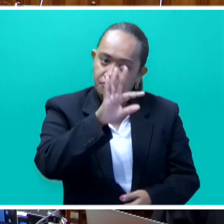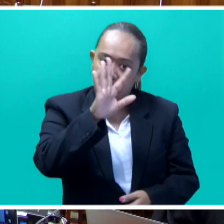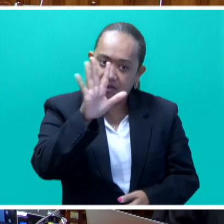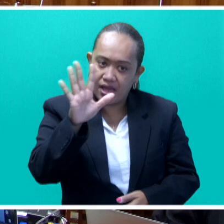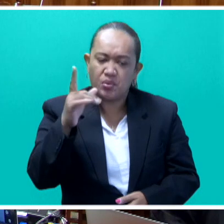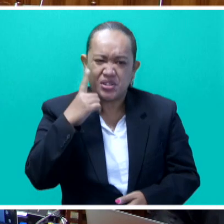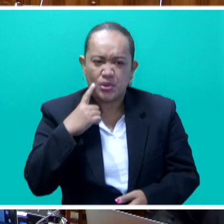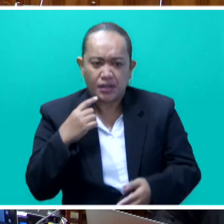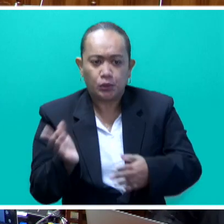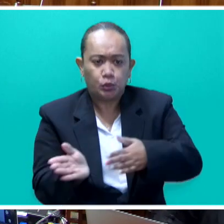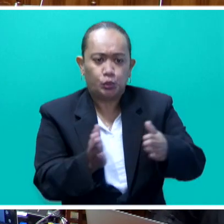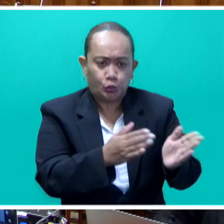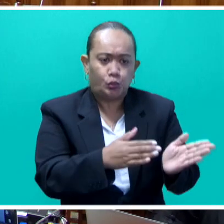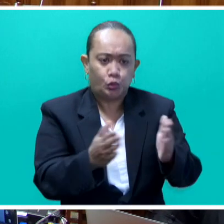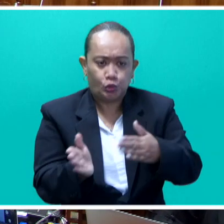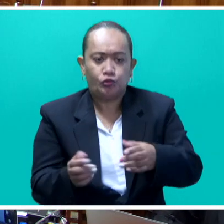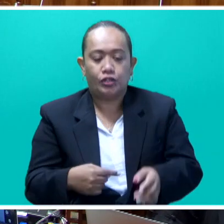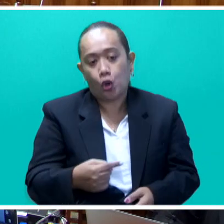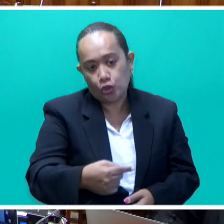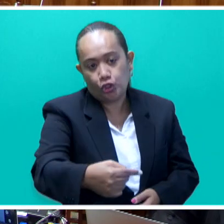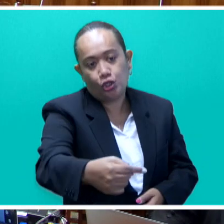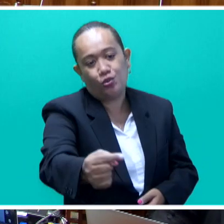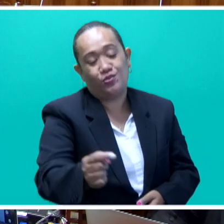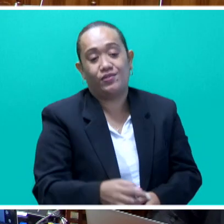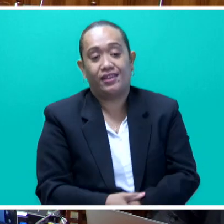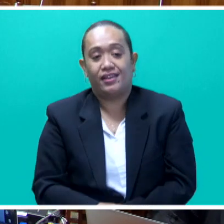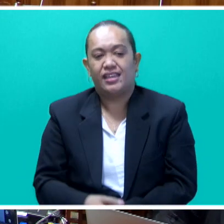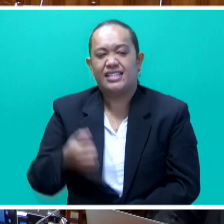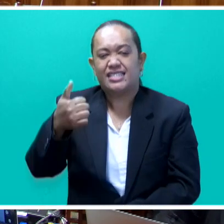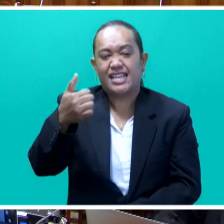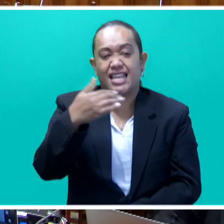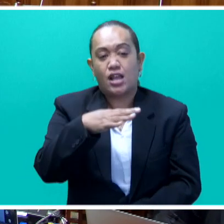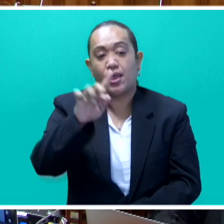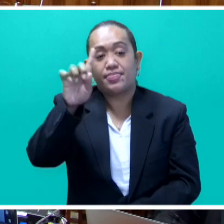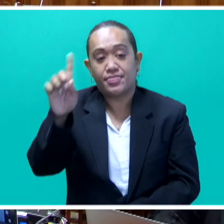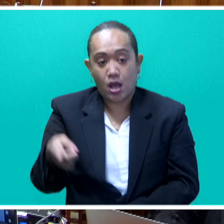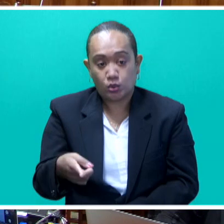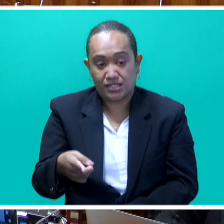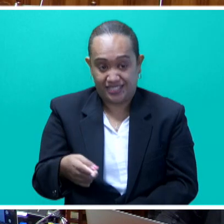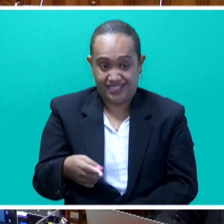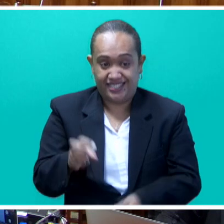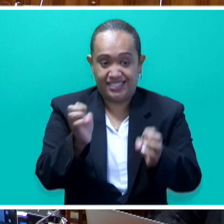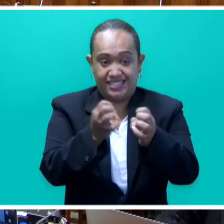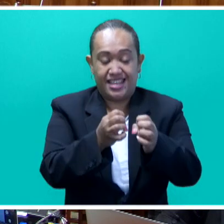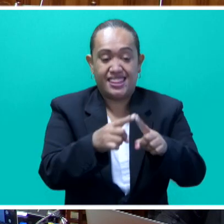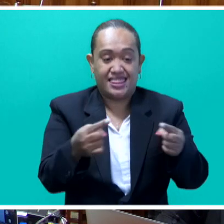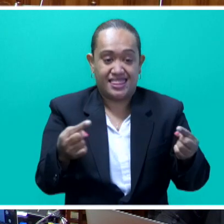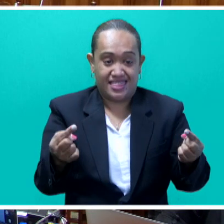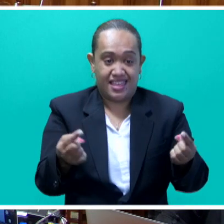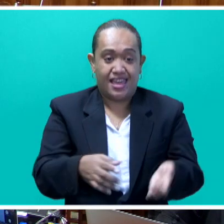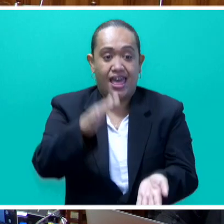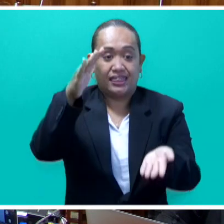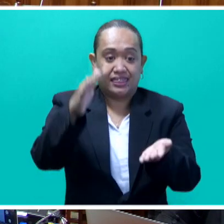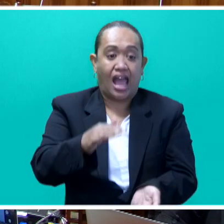maritime islands. More than 600,000 tons of cargo has been moved for the economical routes, and these